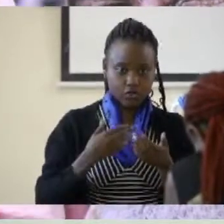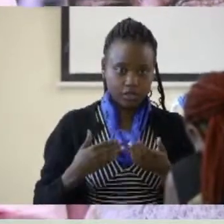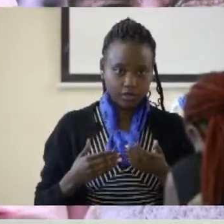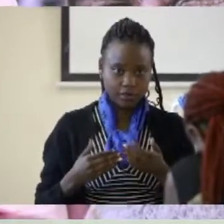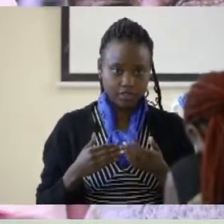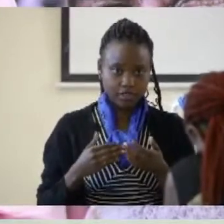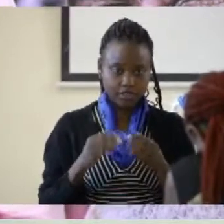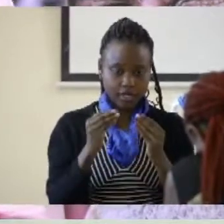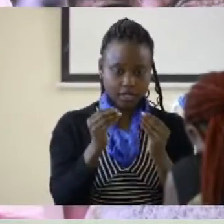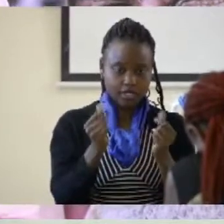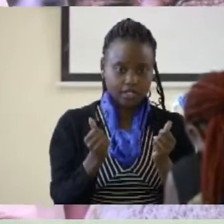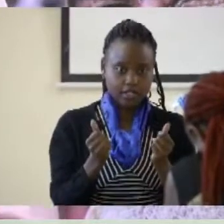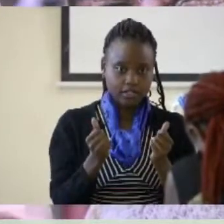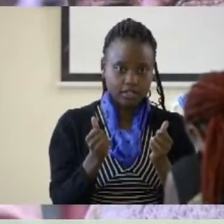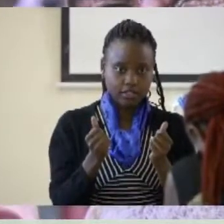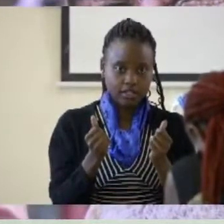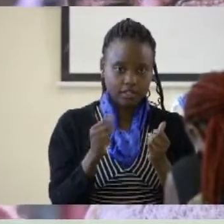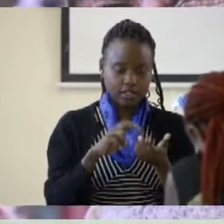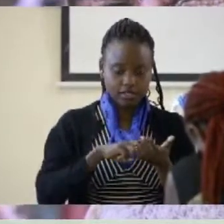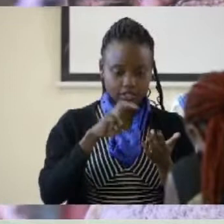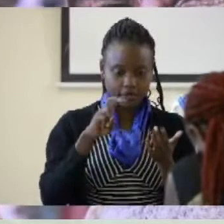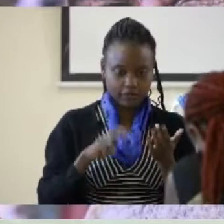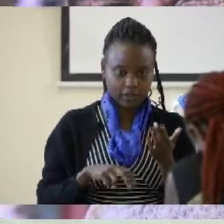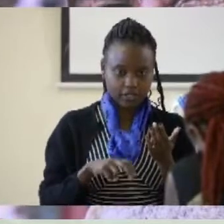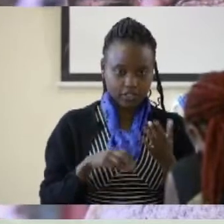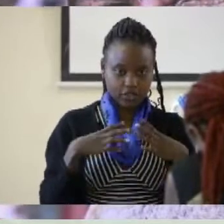disadvantaged and inequality.